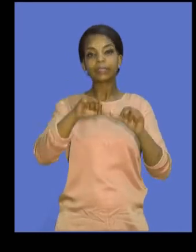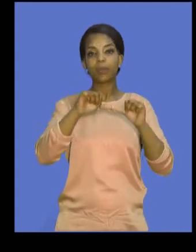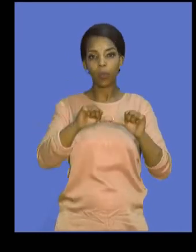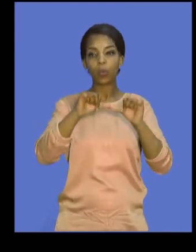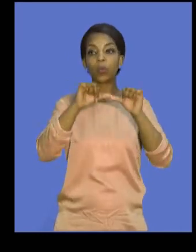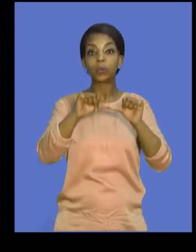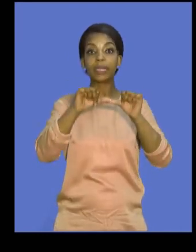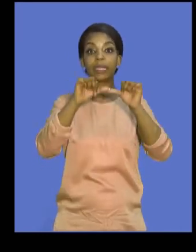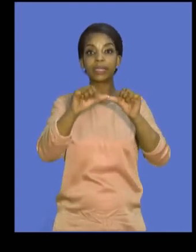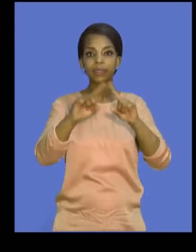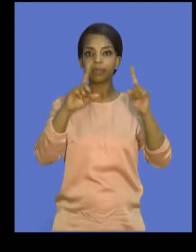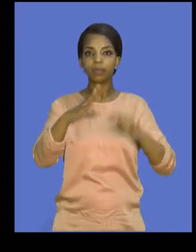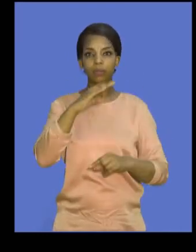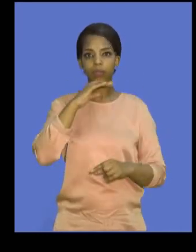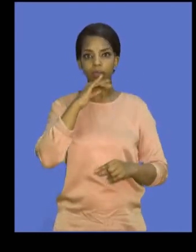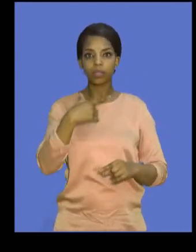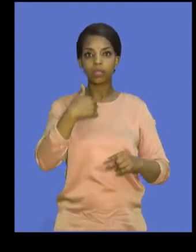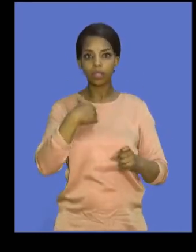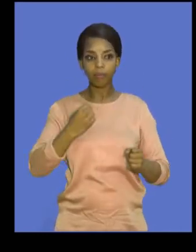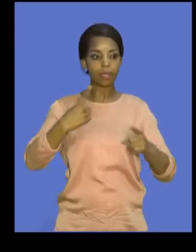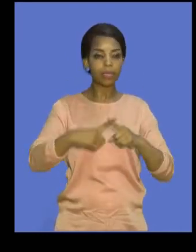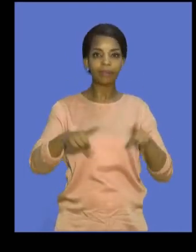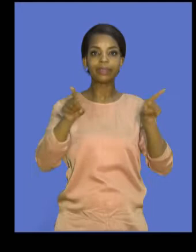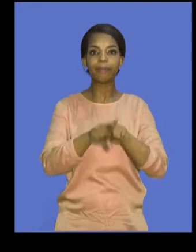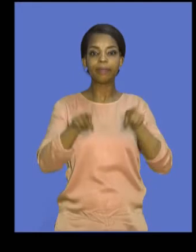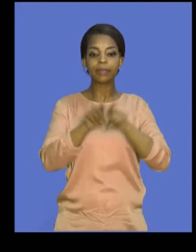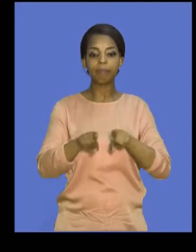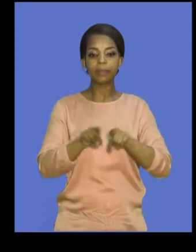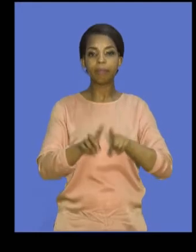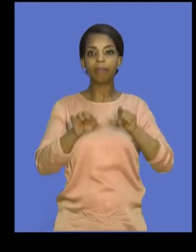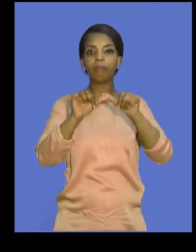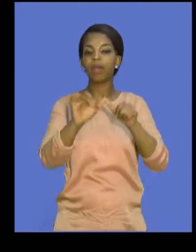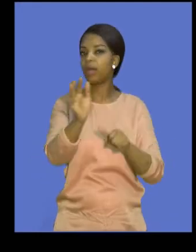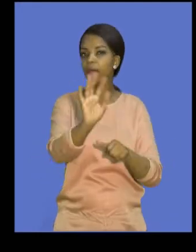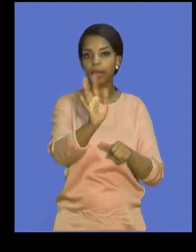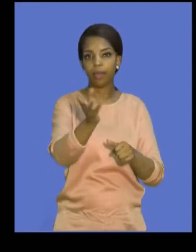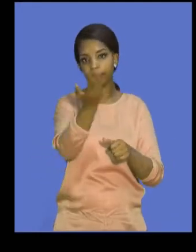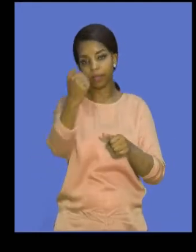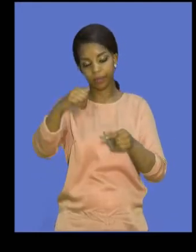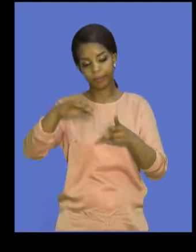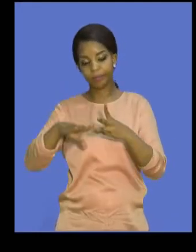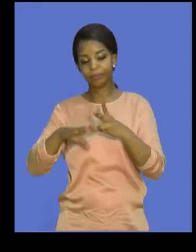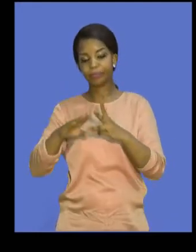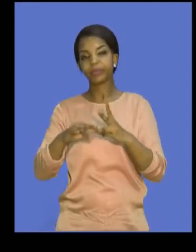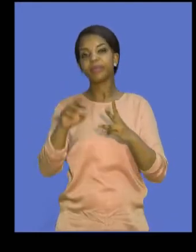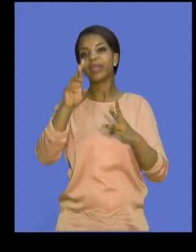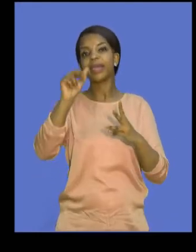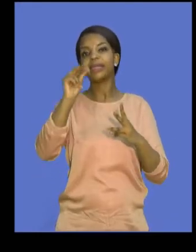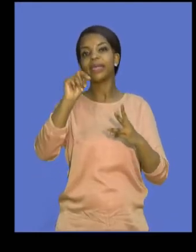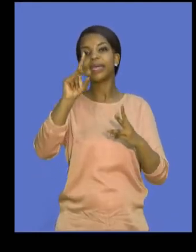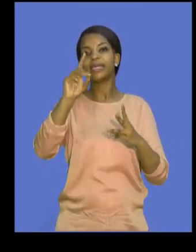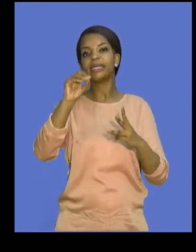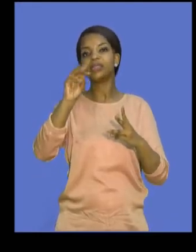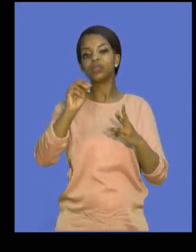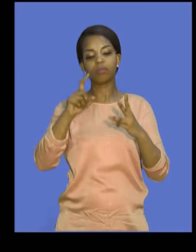I'm multiplying by the same value going forward. And then there will be a random pattern where it does not follow a